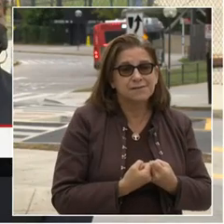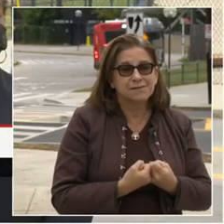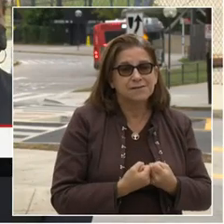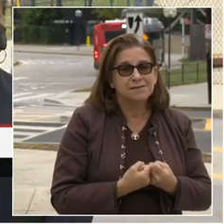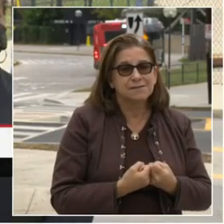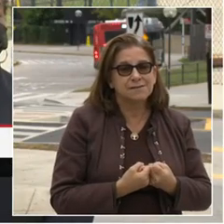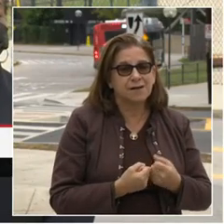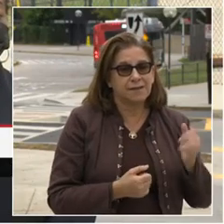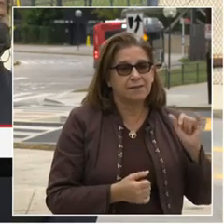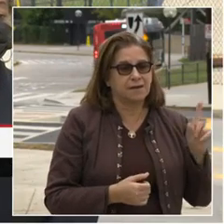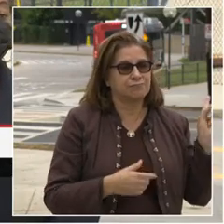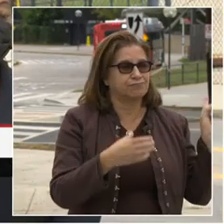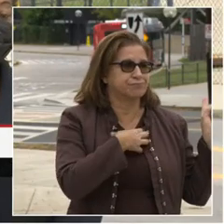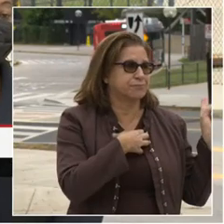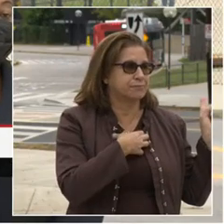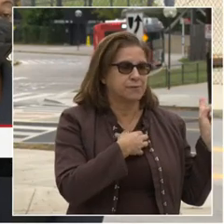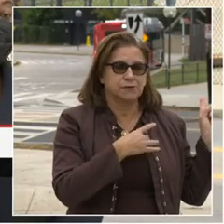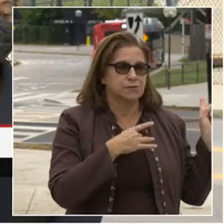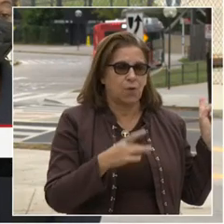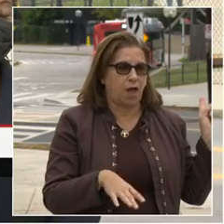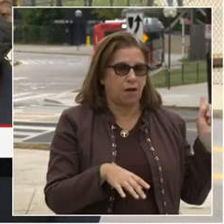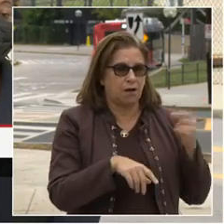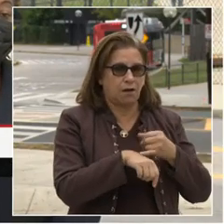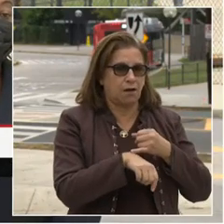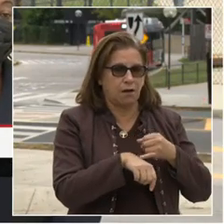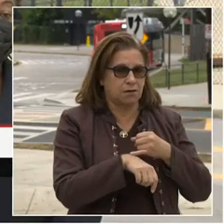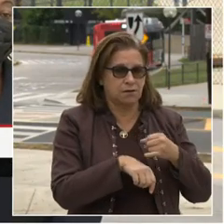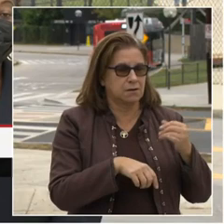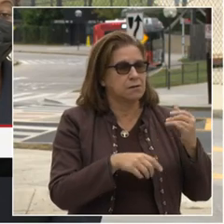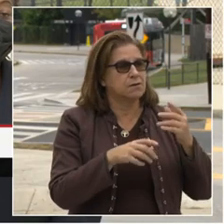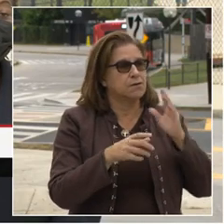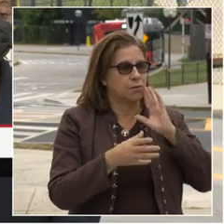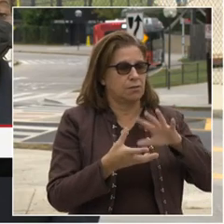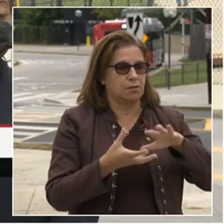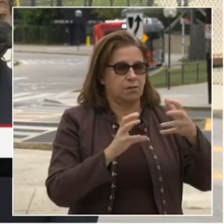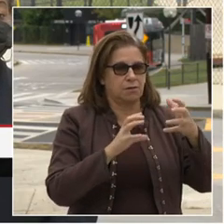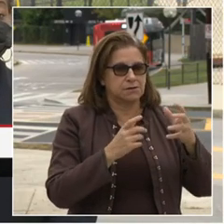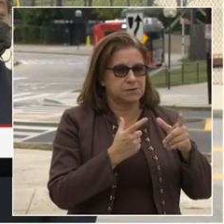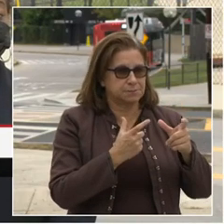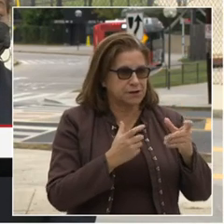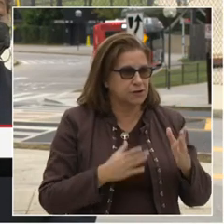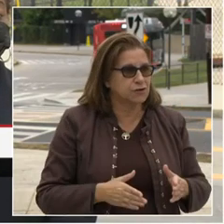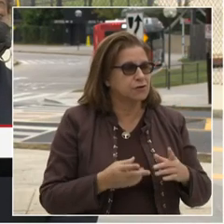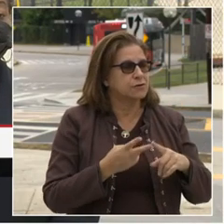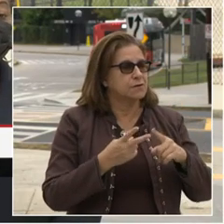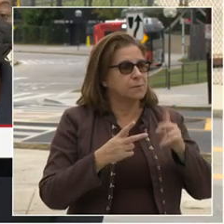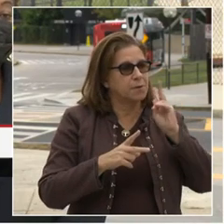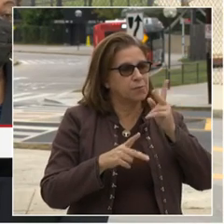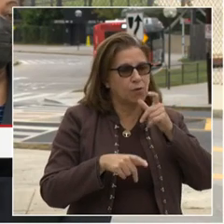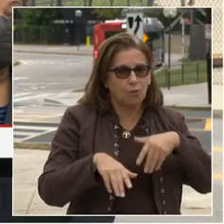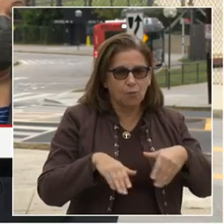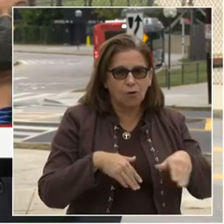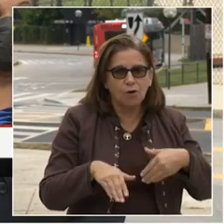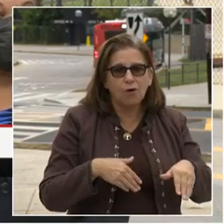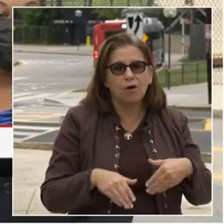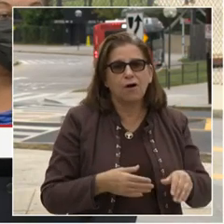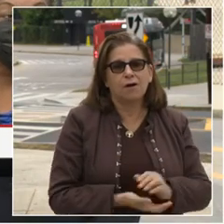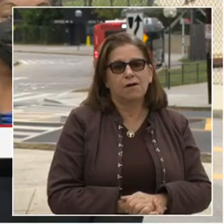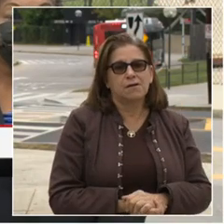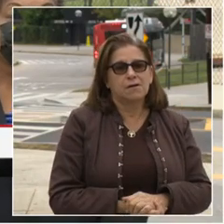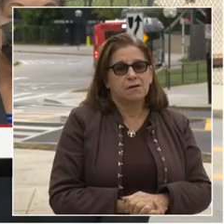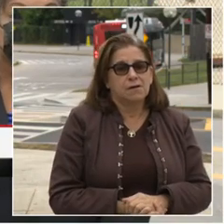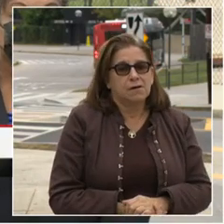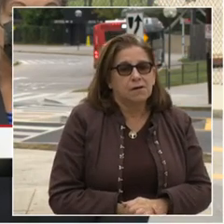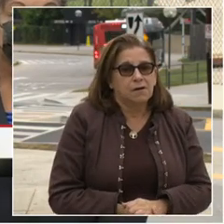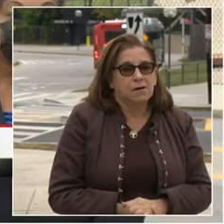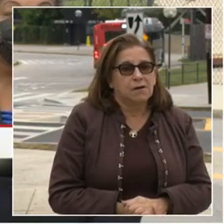complaint about the speed and the pedestrian islands. You would think that this is what we need. Pedestrians be able to stand in the middle of the road trying to get